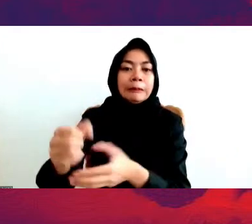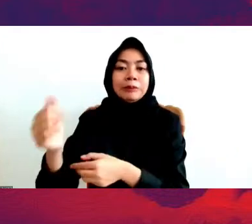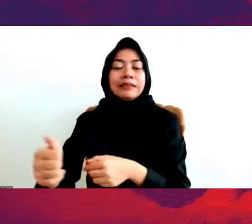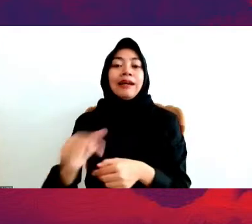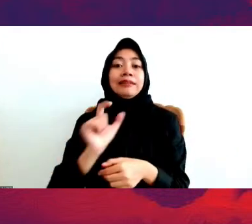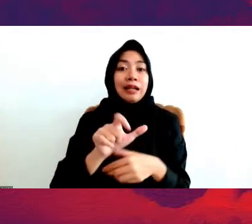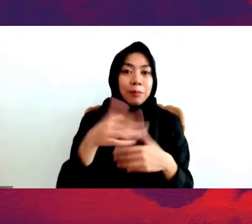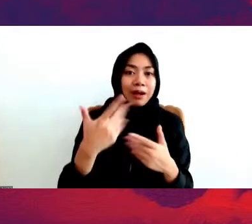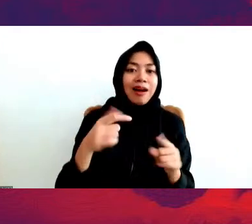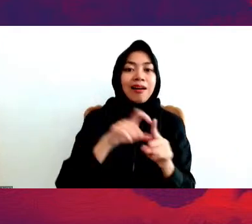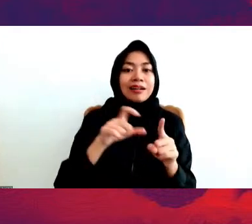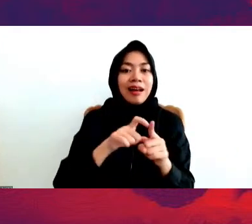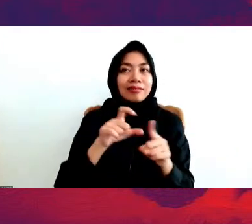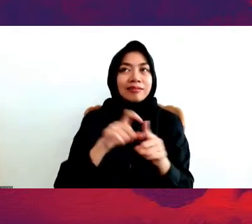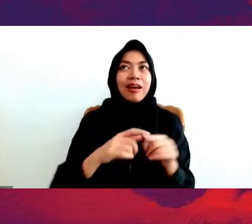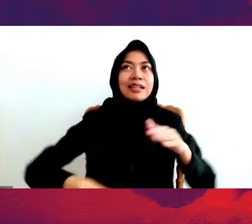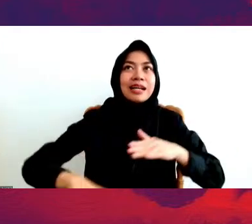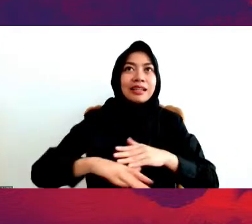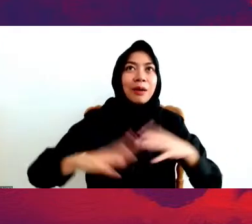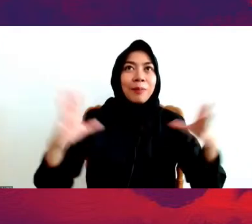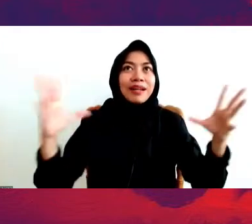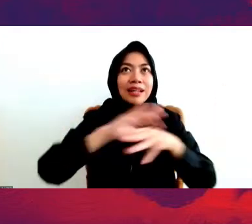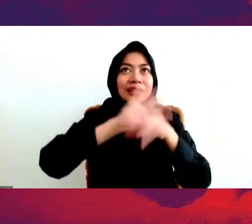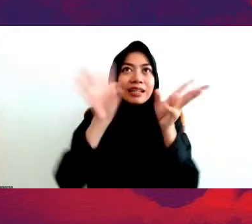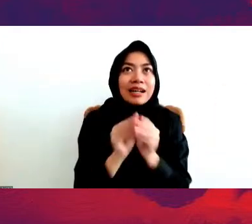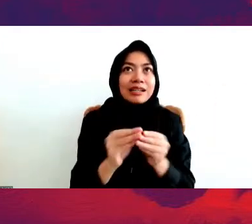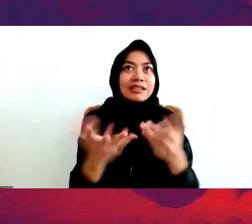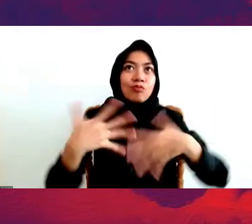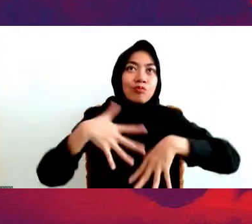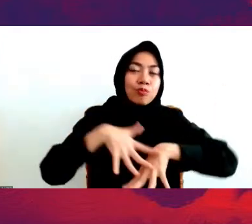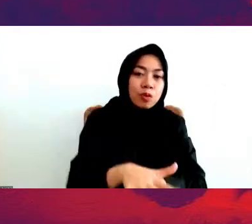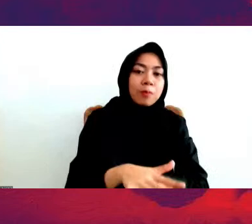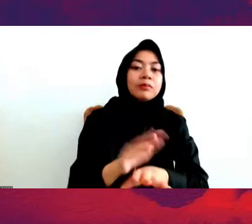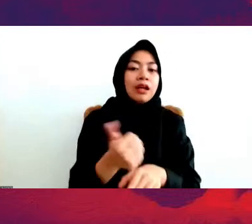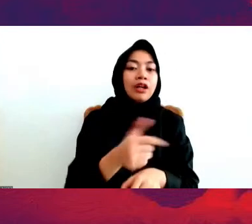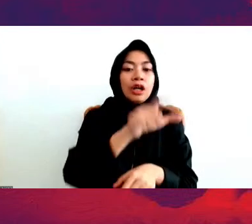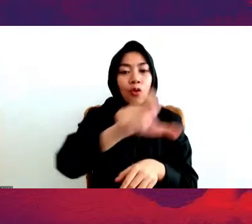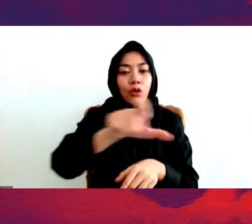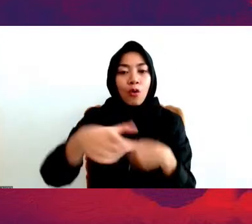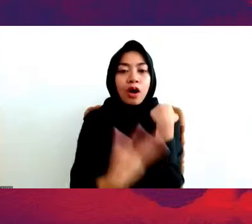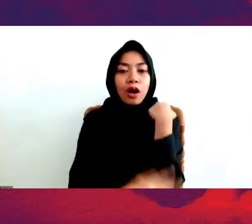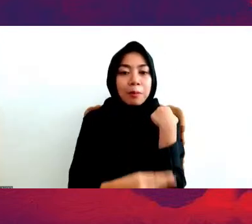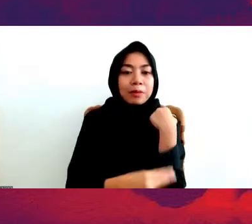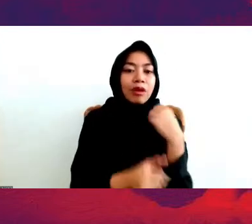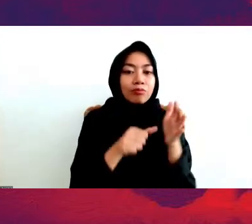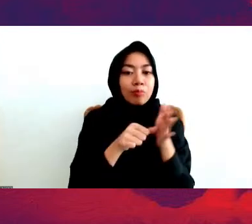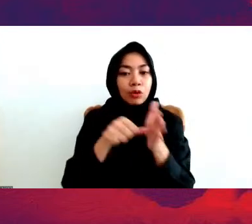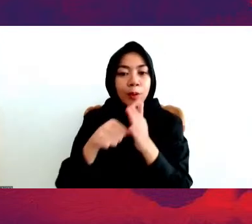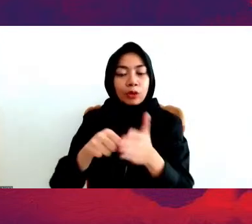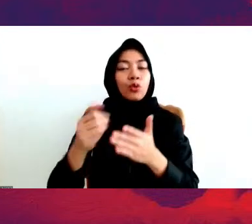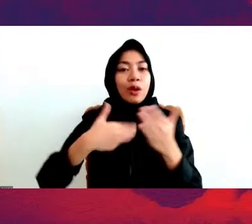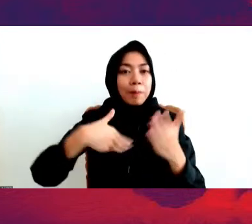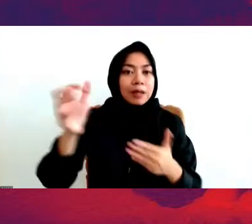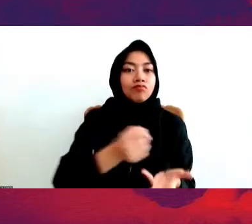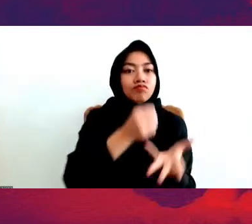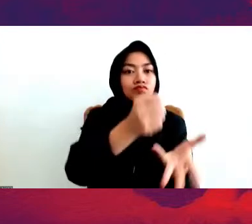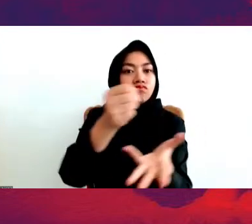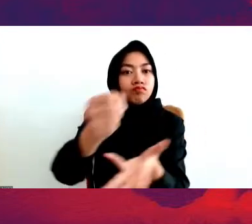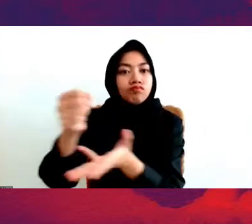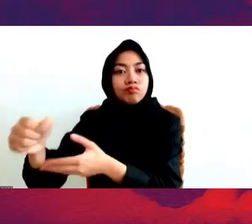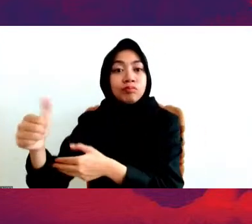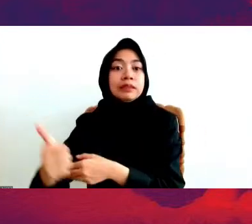database. I think we can reach more people, poor household and vulnerable household, to receive assistance from the